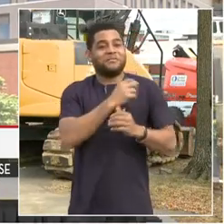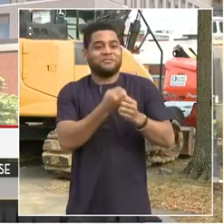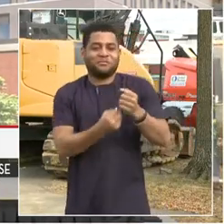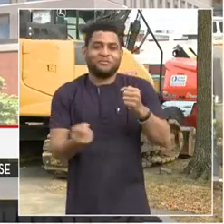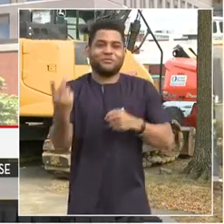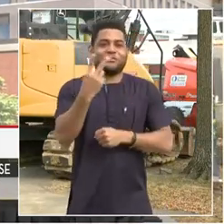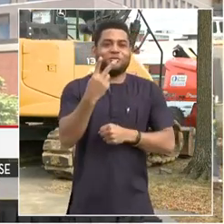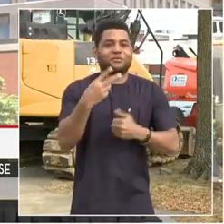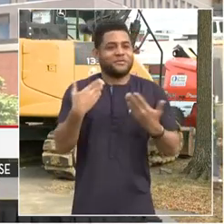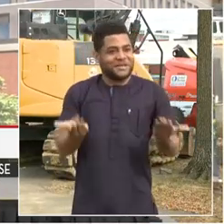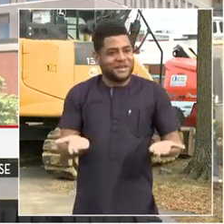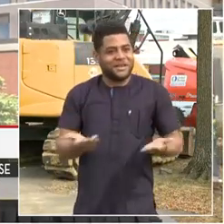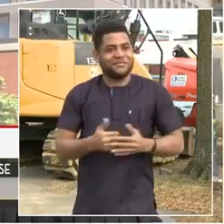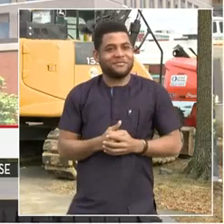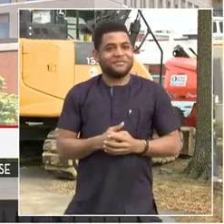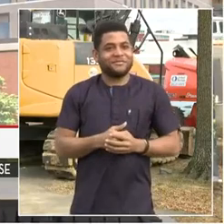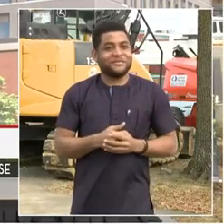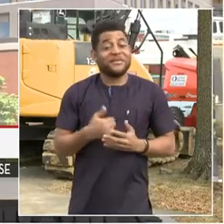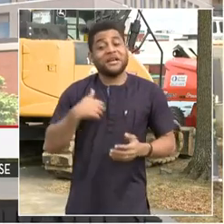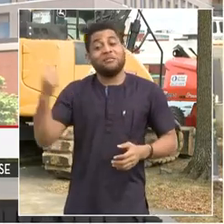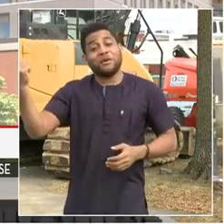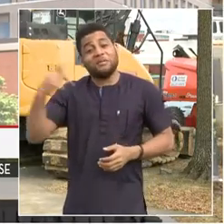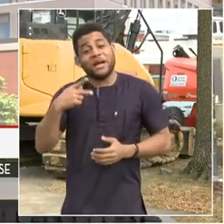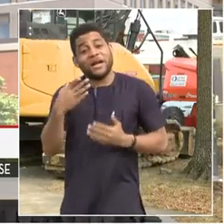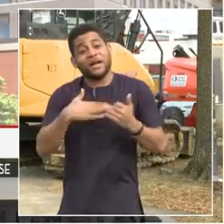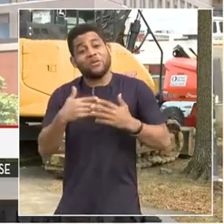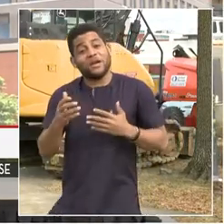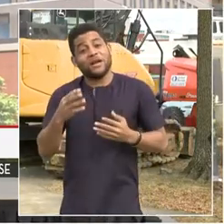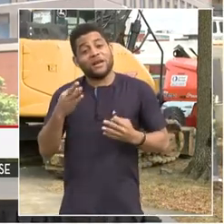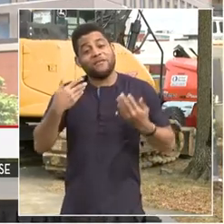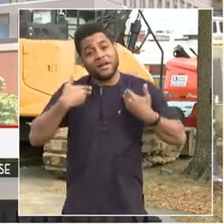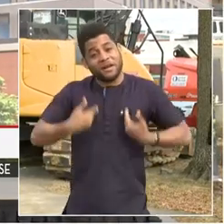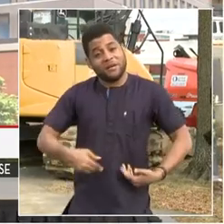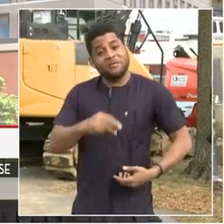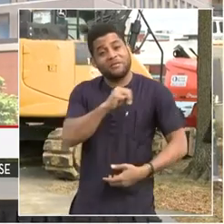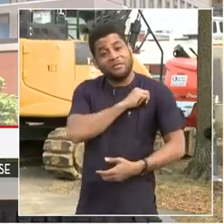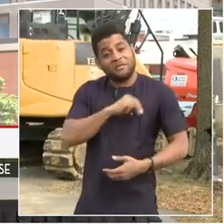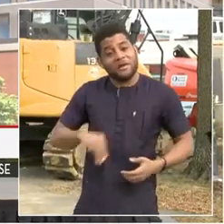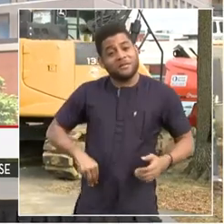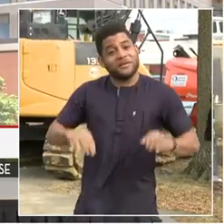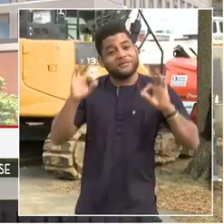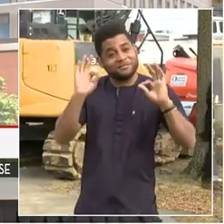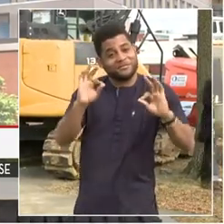I'm going to come back anyway, but that's how I plan to come back.